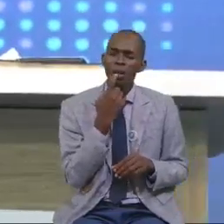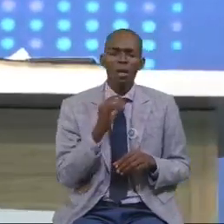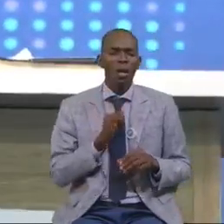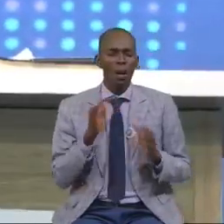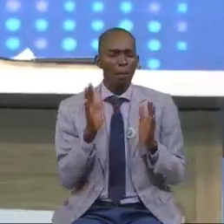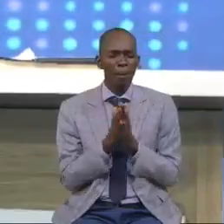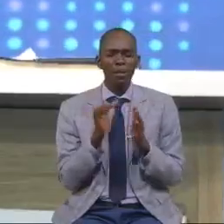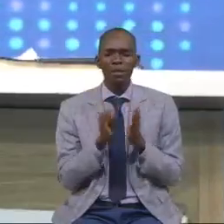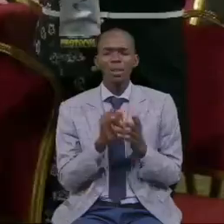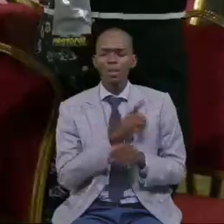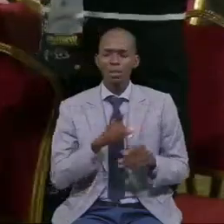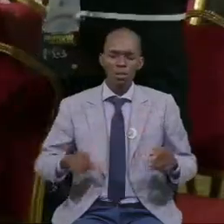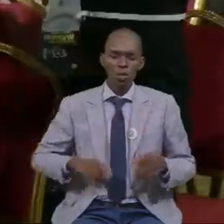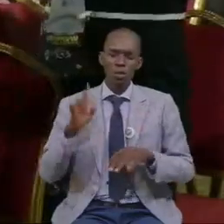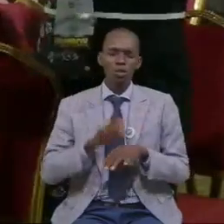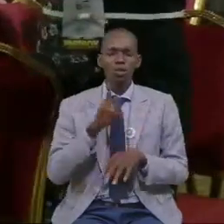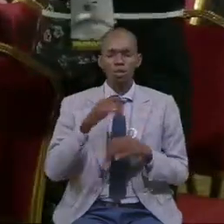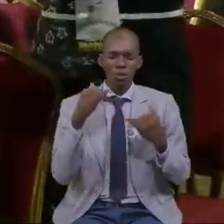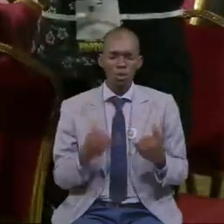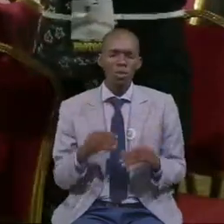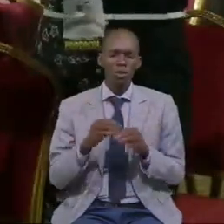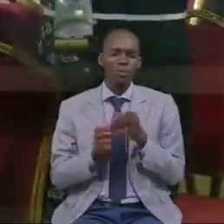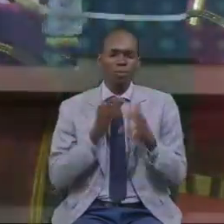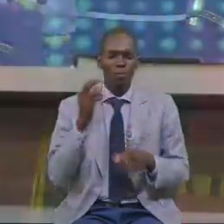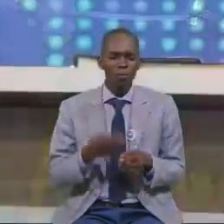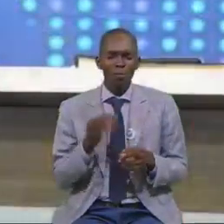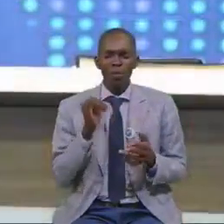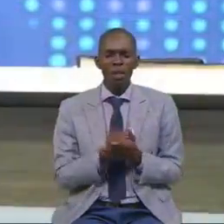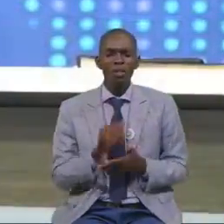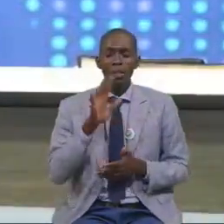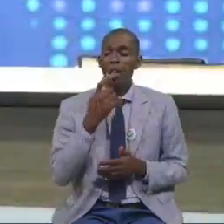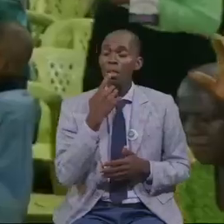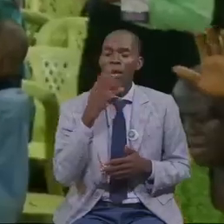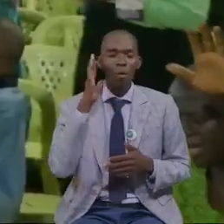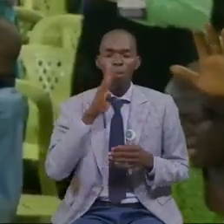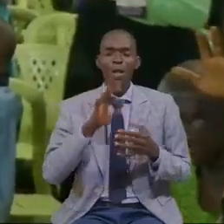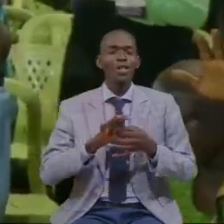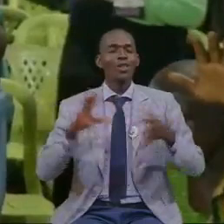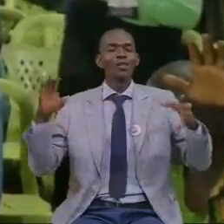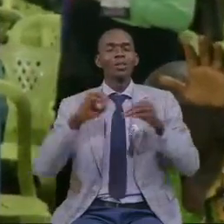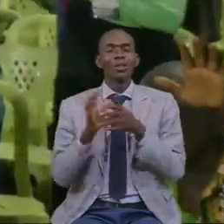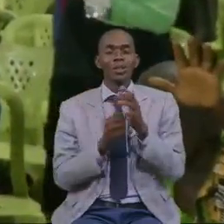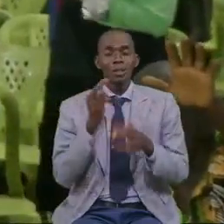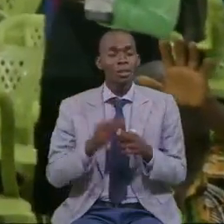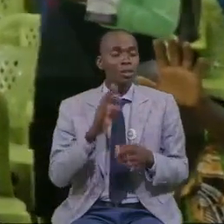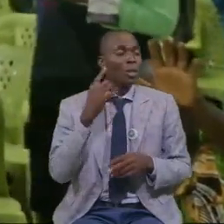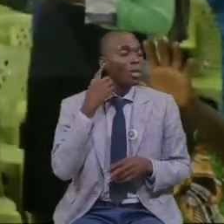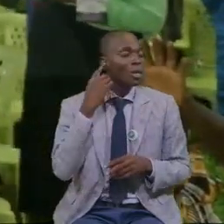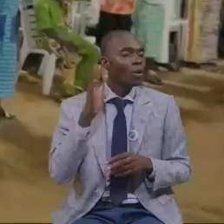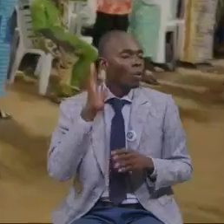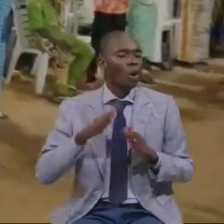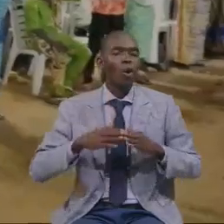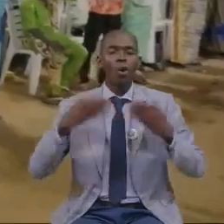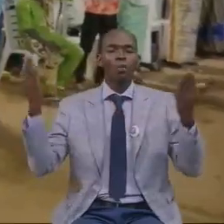Lord touch you right now, that your tongue will be loosed. Your ear will